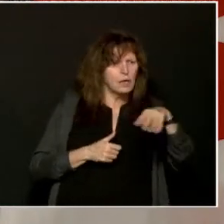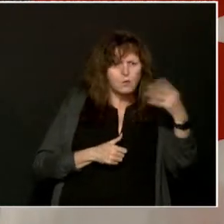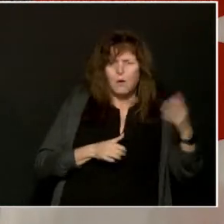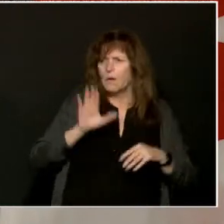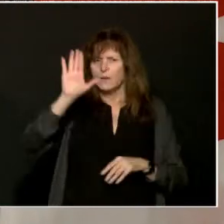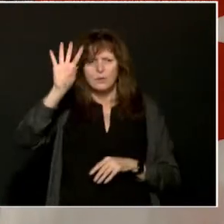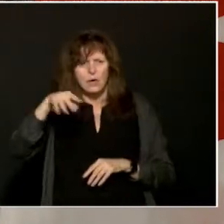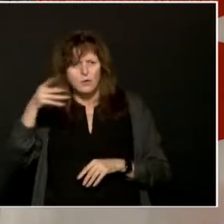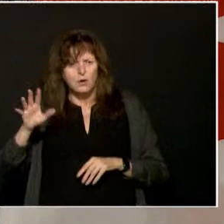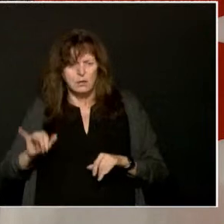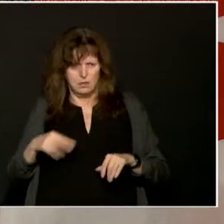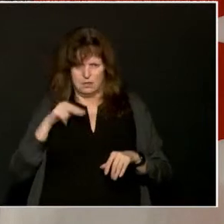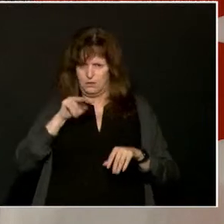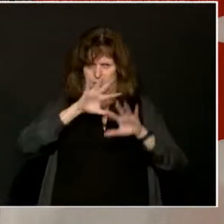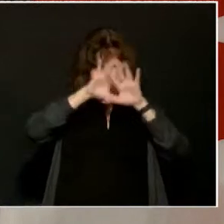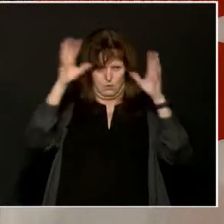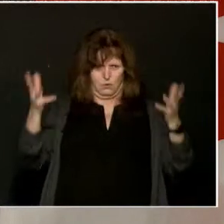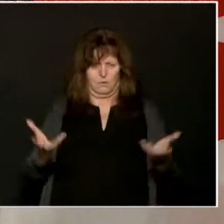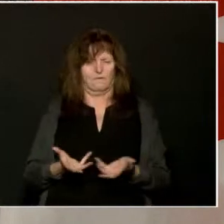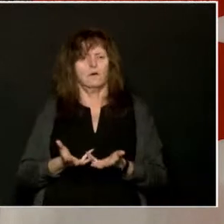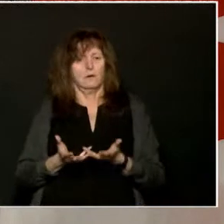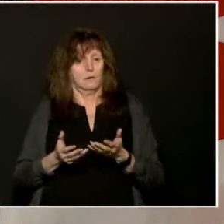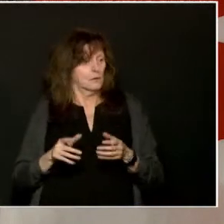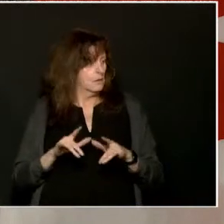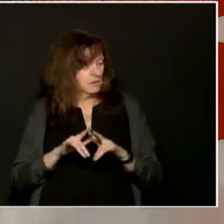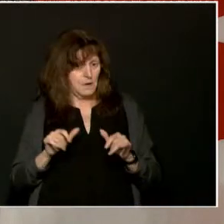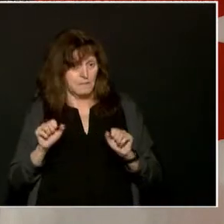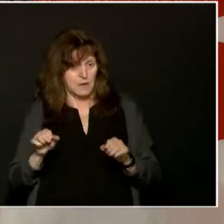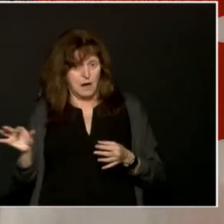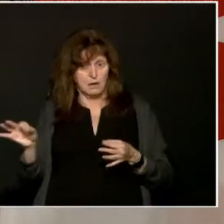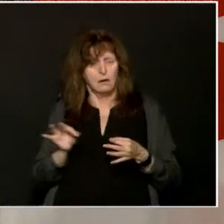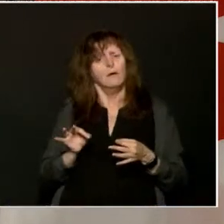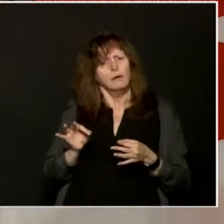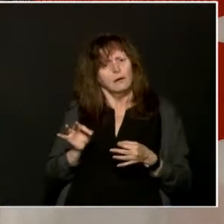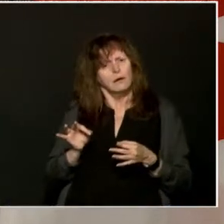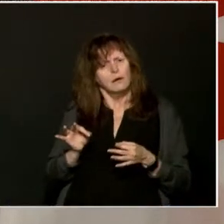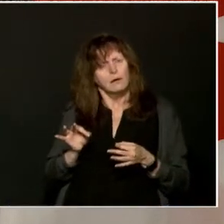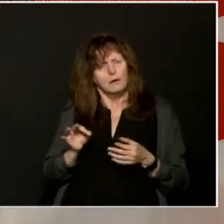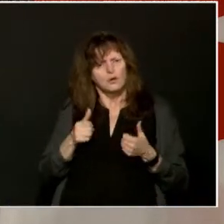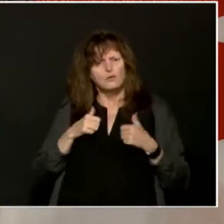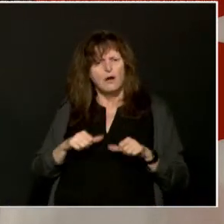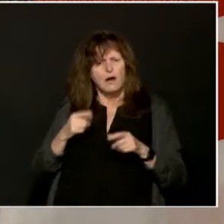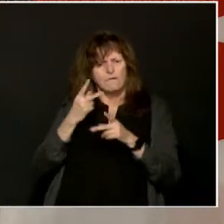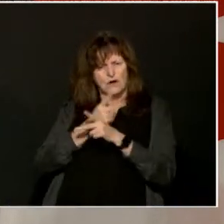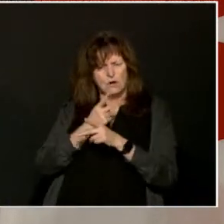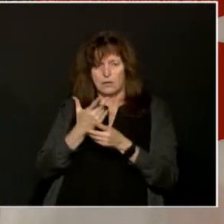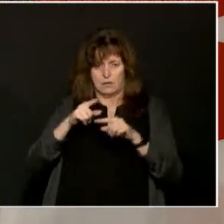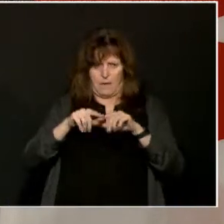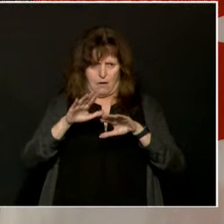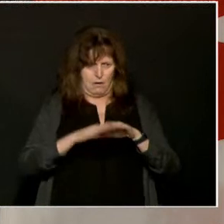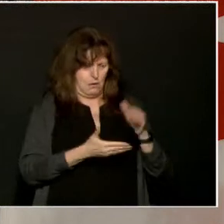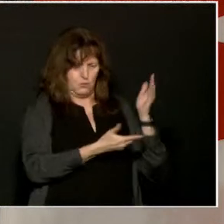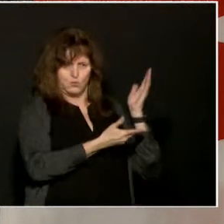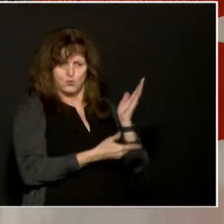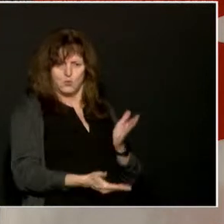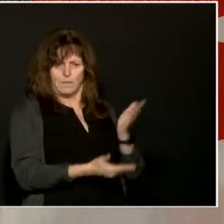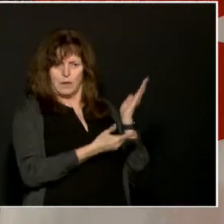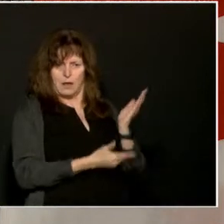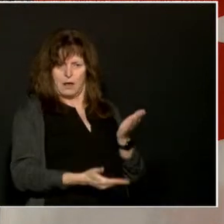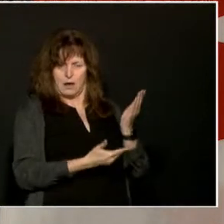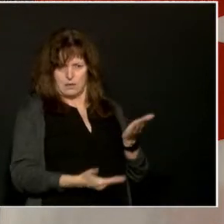but thinking about shifting the pieces one bit at a time as we have greater supply and as we know there will